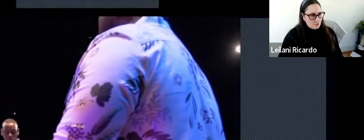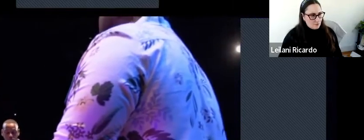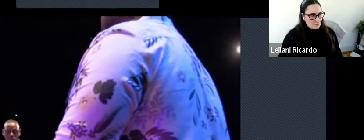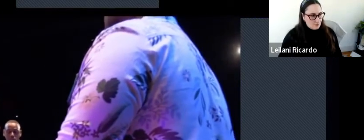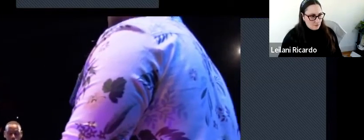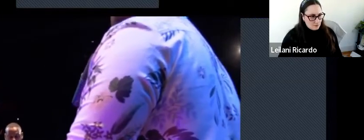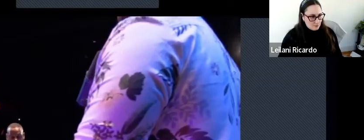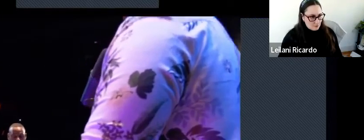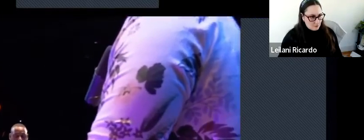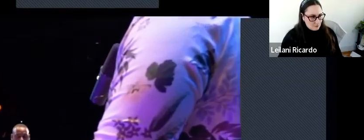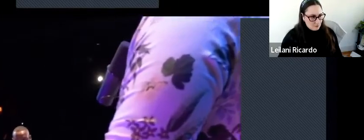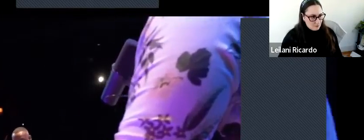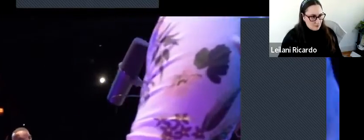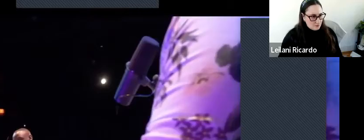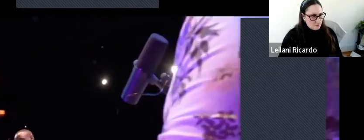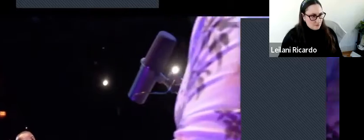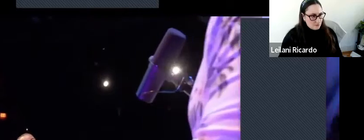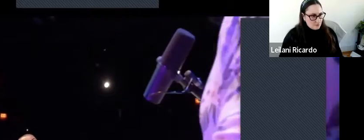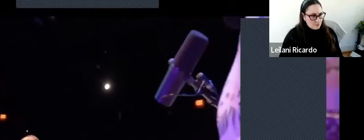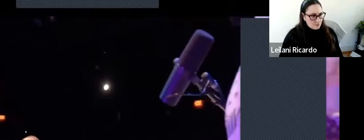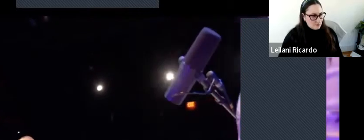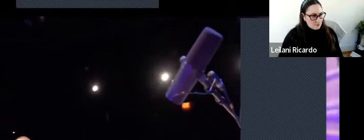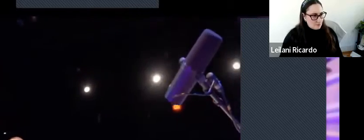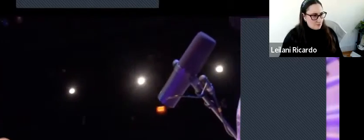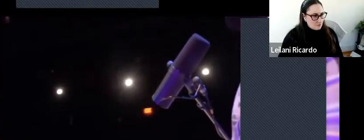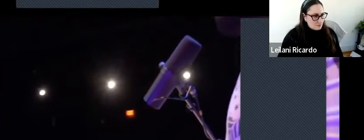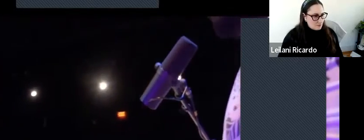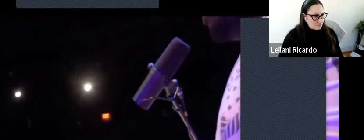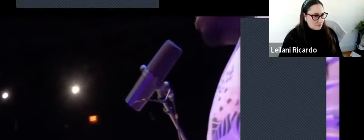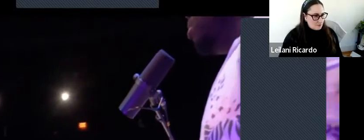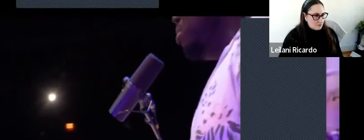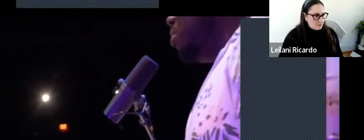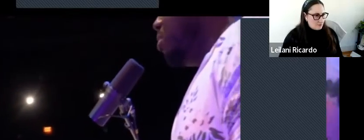That's why I'm going home.